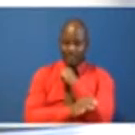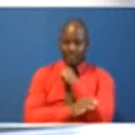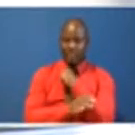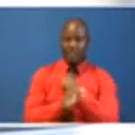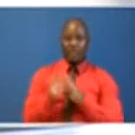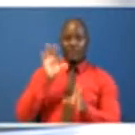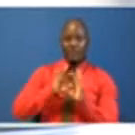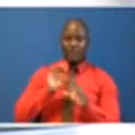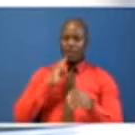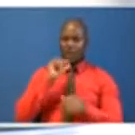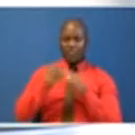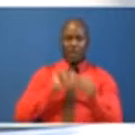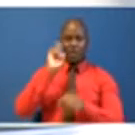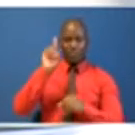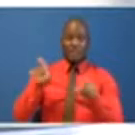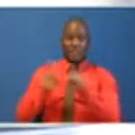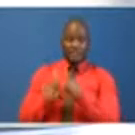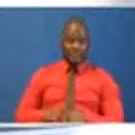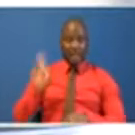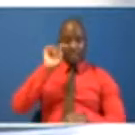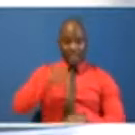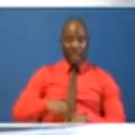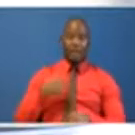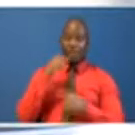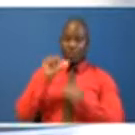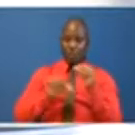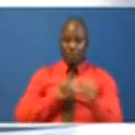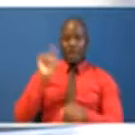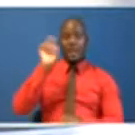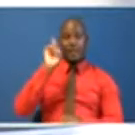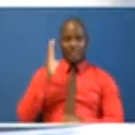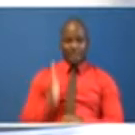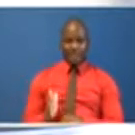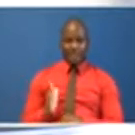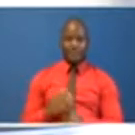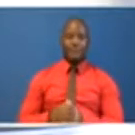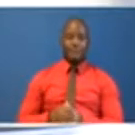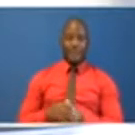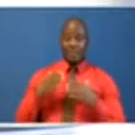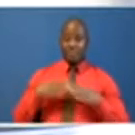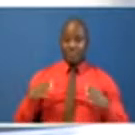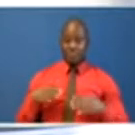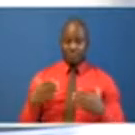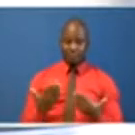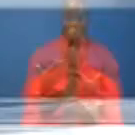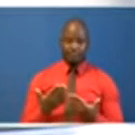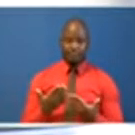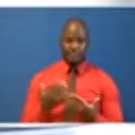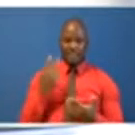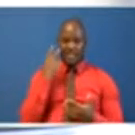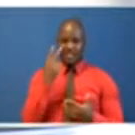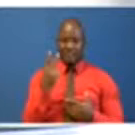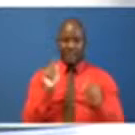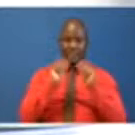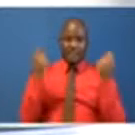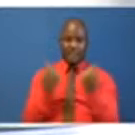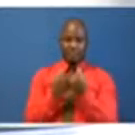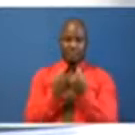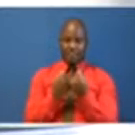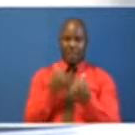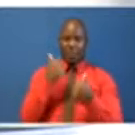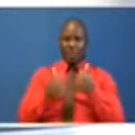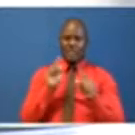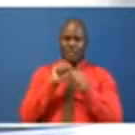vote talk about nairobi even now nairobi i am talking about nairobi people look at the tribe